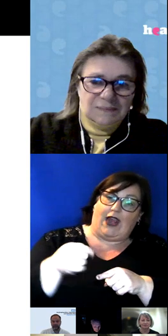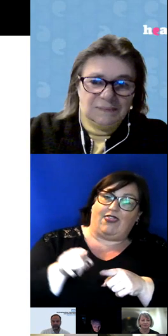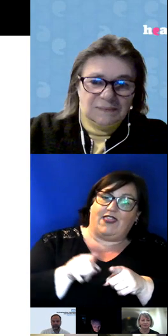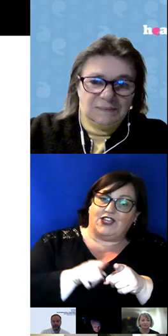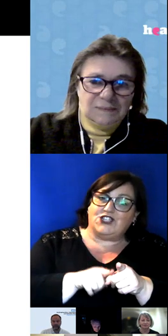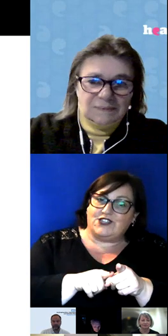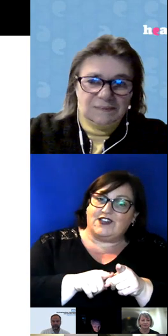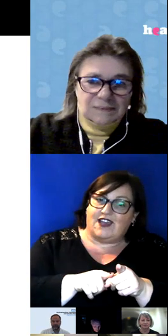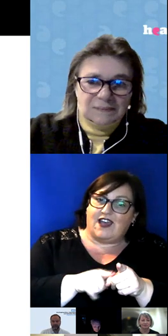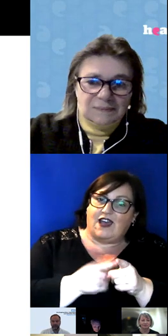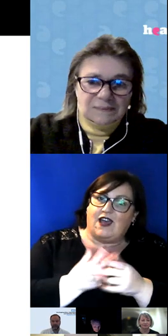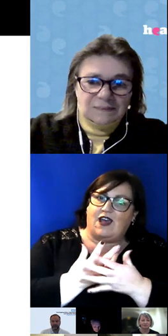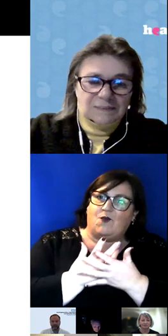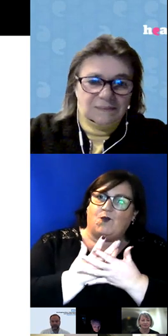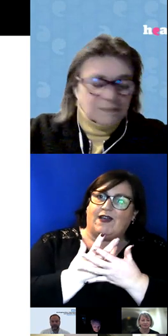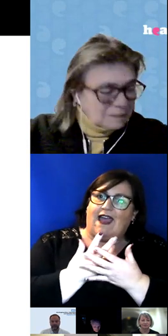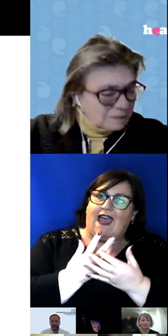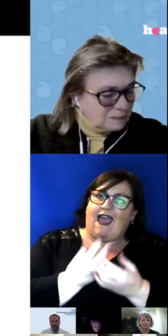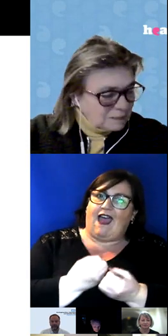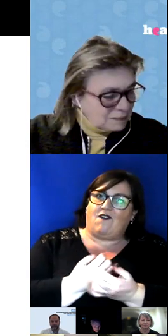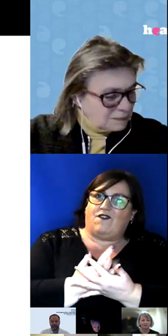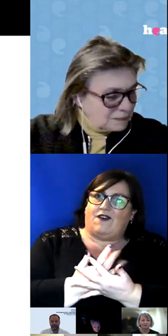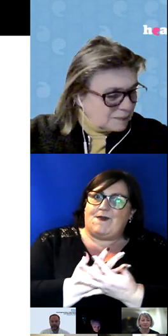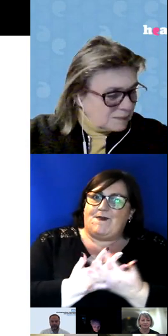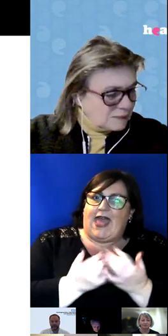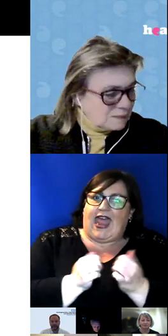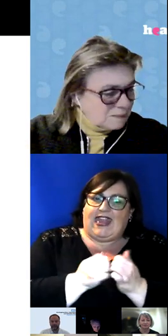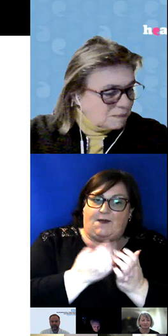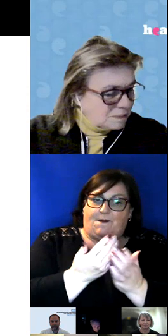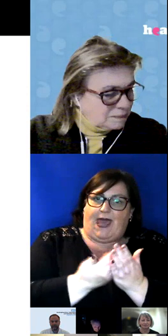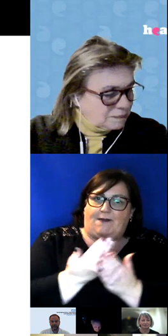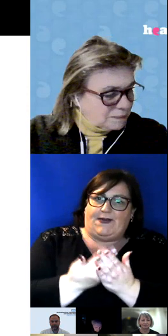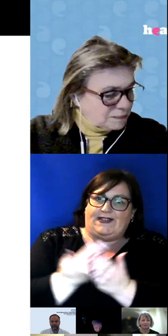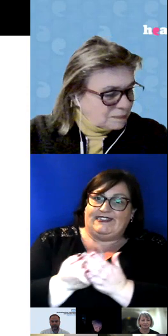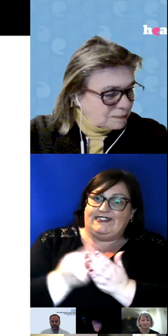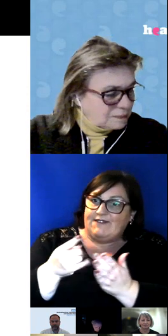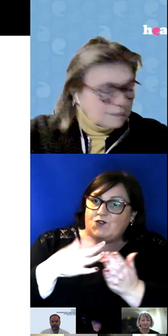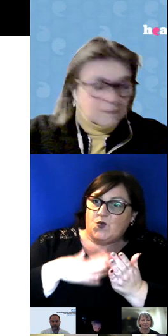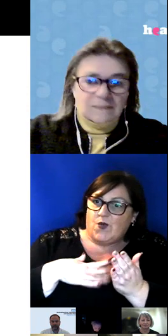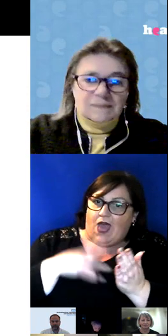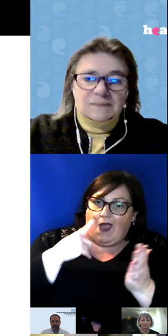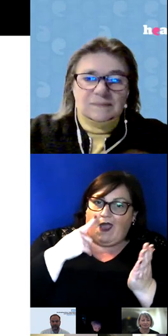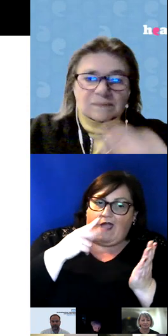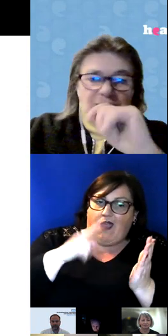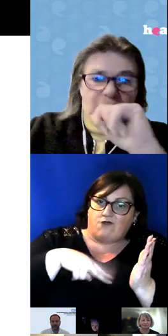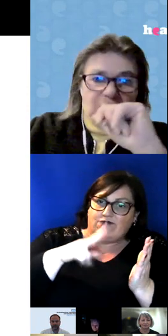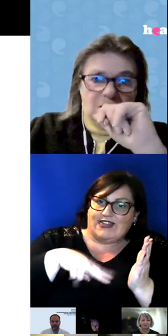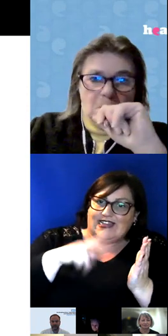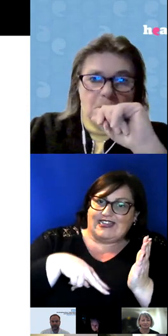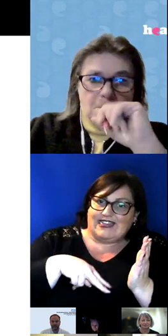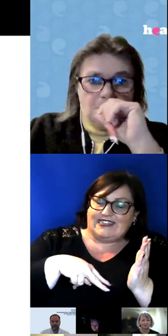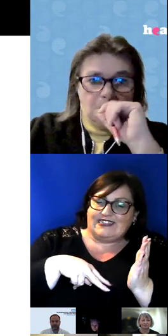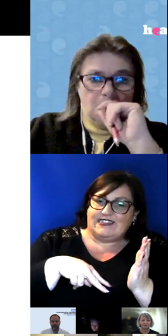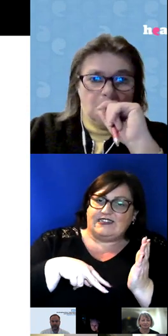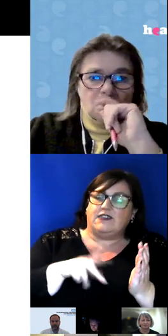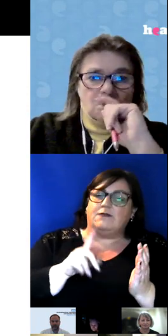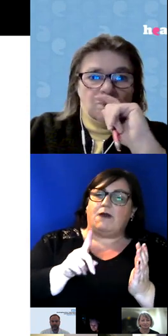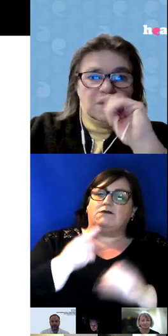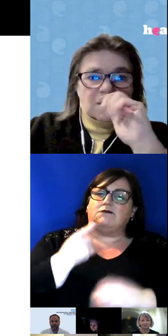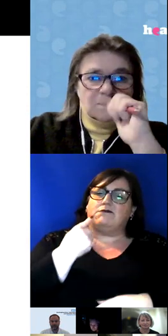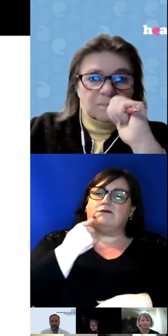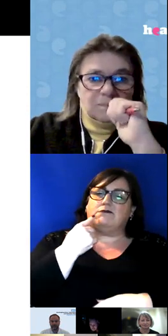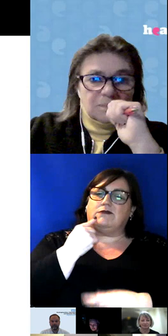So there's lots of papers you could look at if you want to look at the reports at HOSC. But very simply,